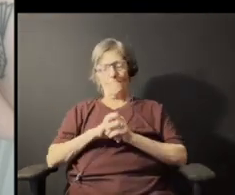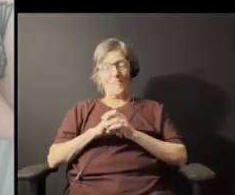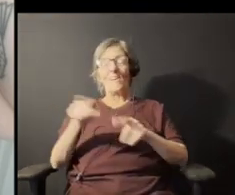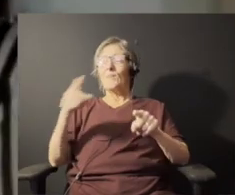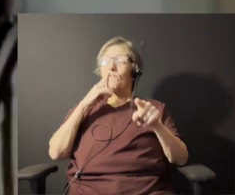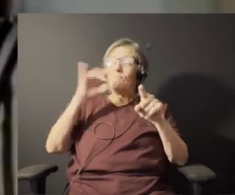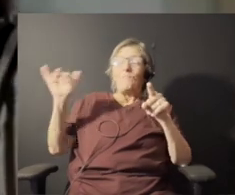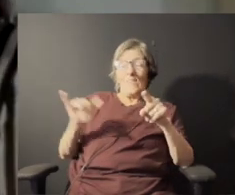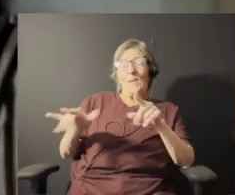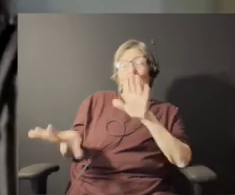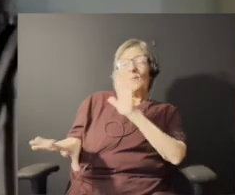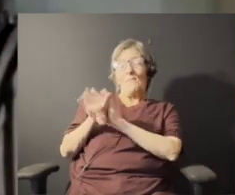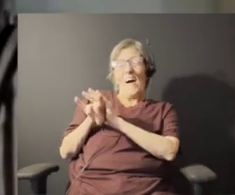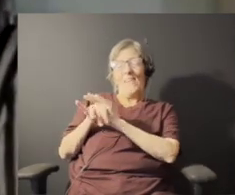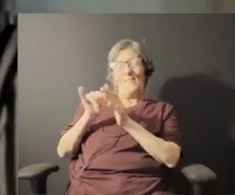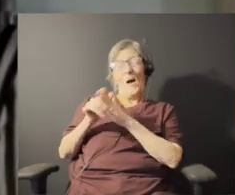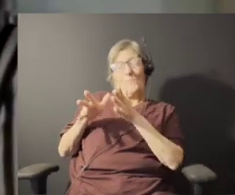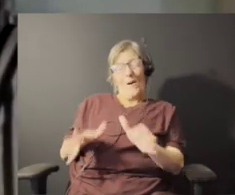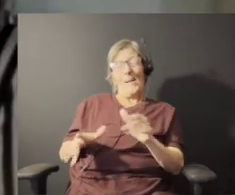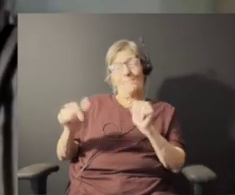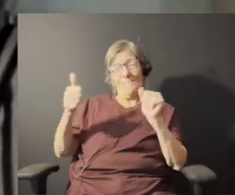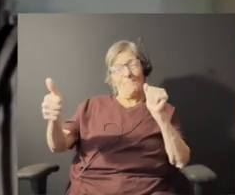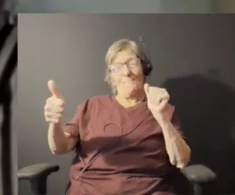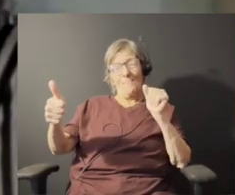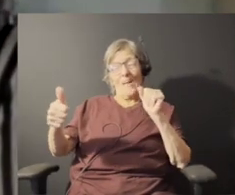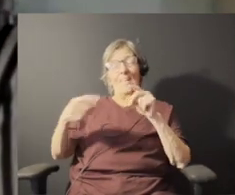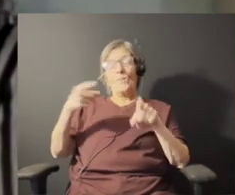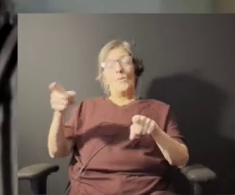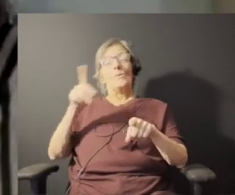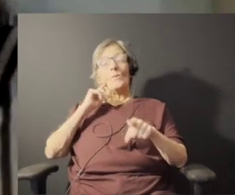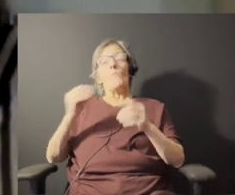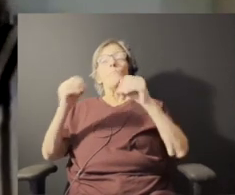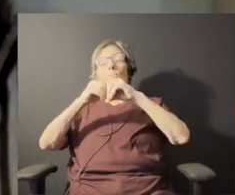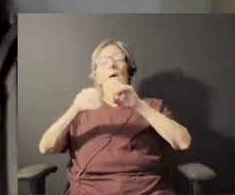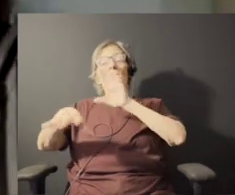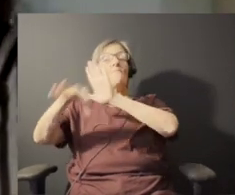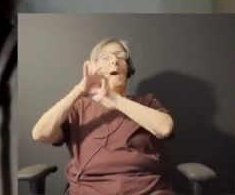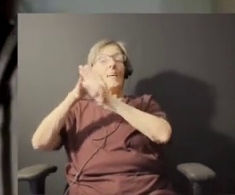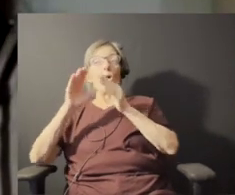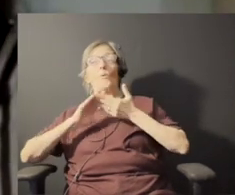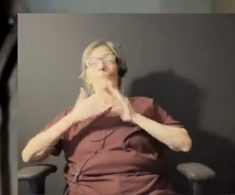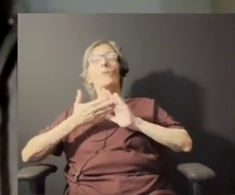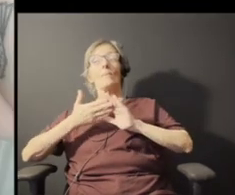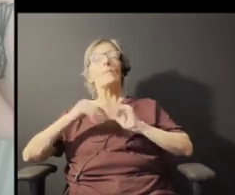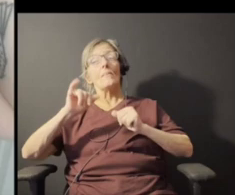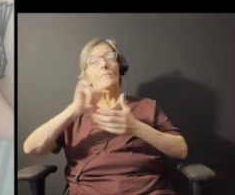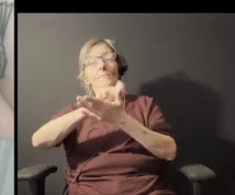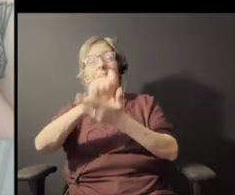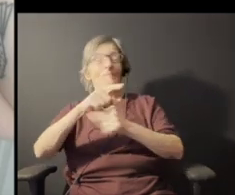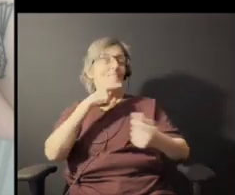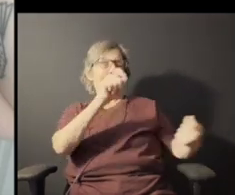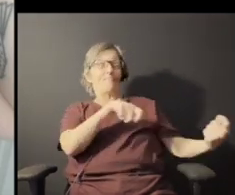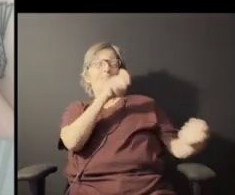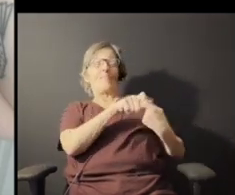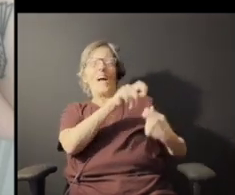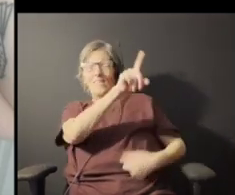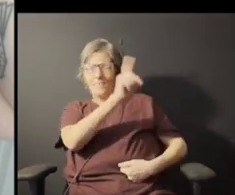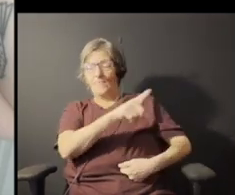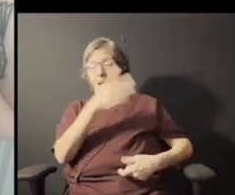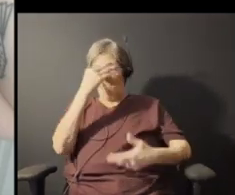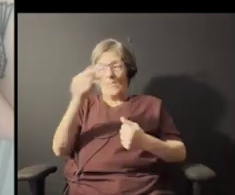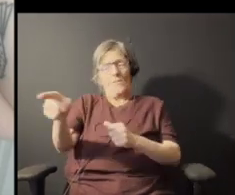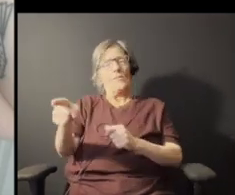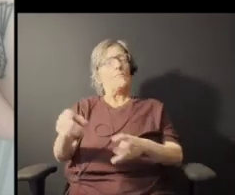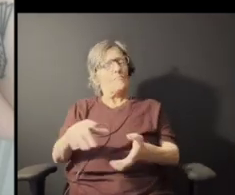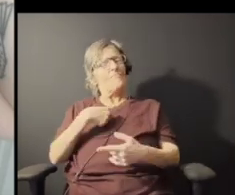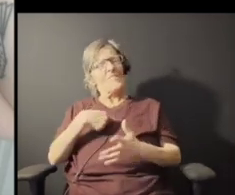you're more likely to find it that way too. I mean, and you're more likely to find a community. Exactly. But because